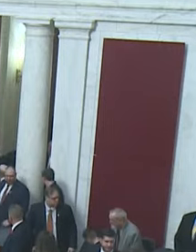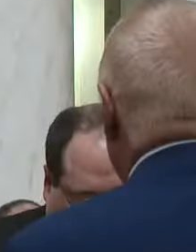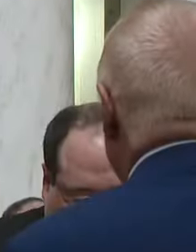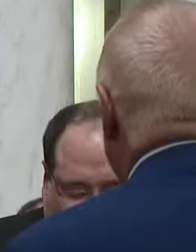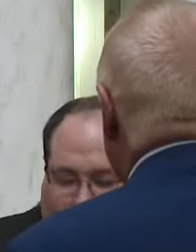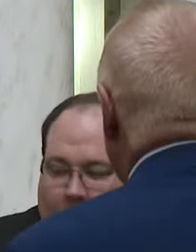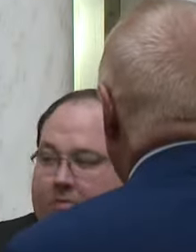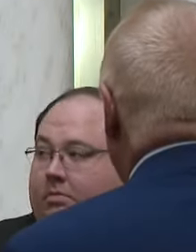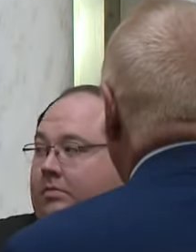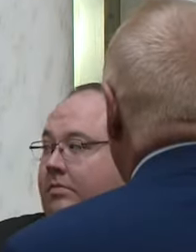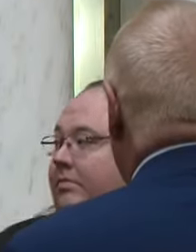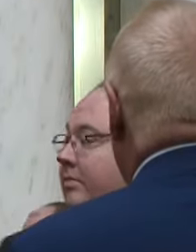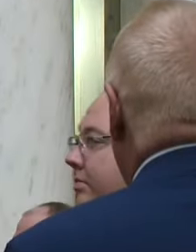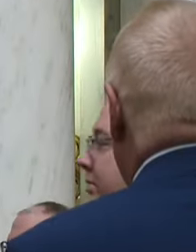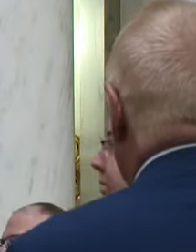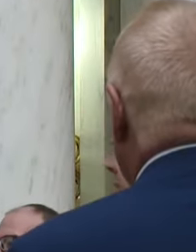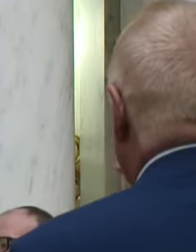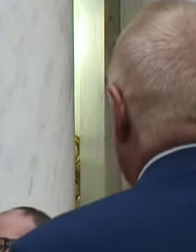system.